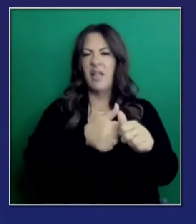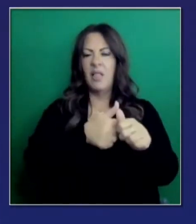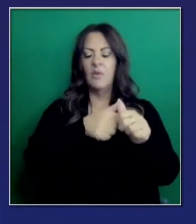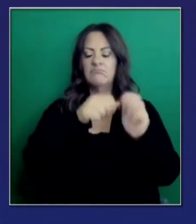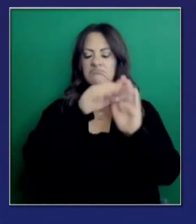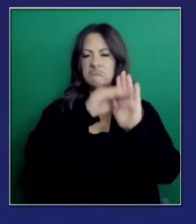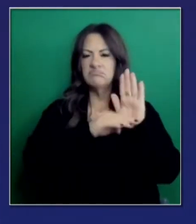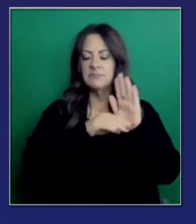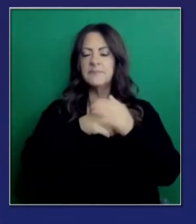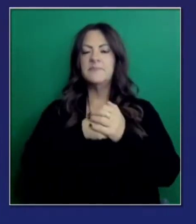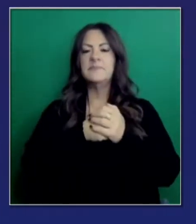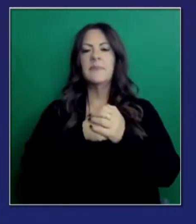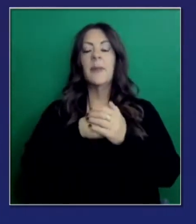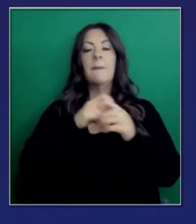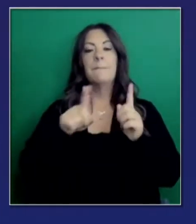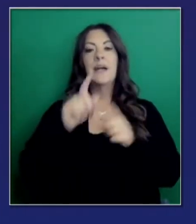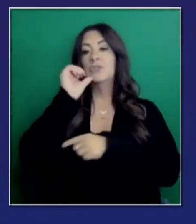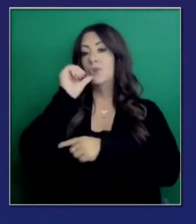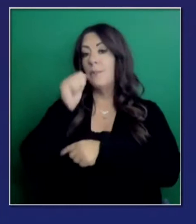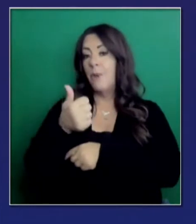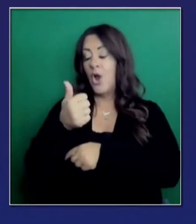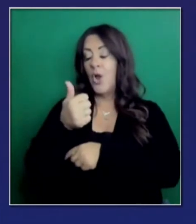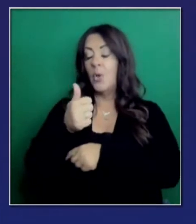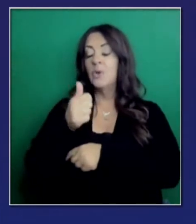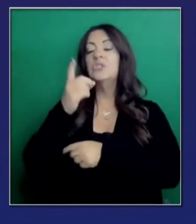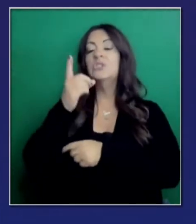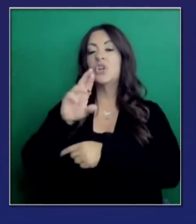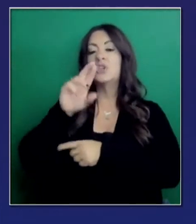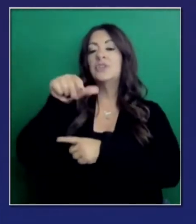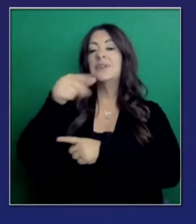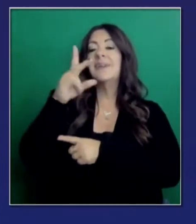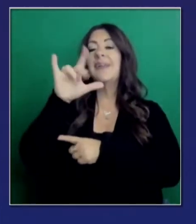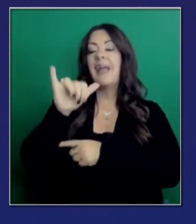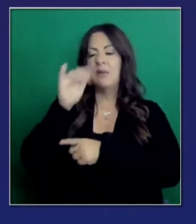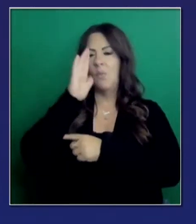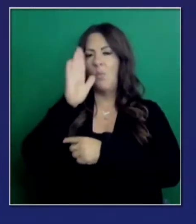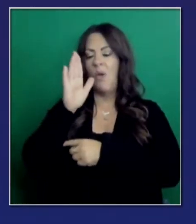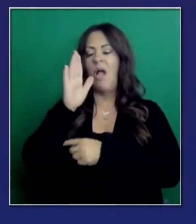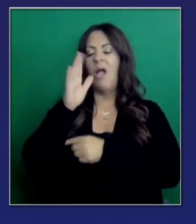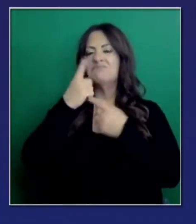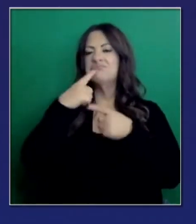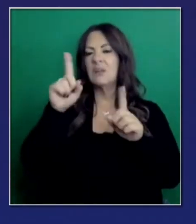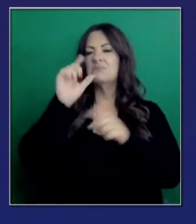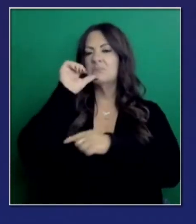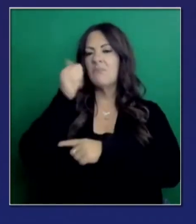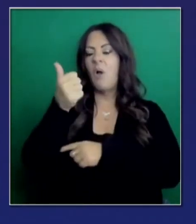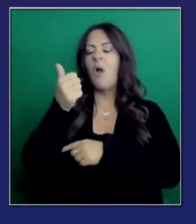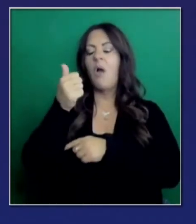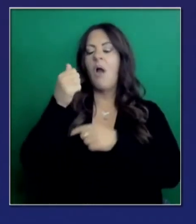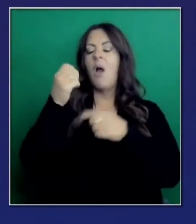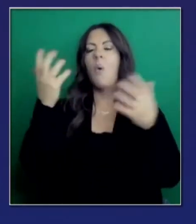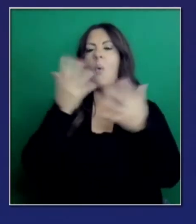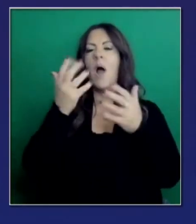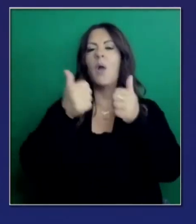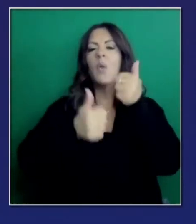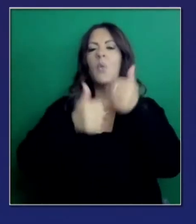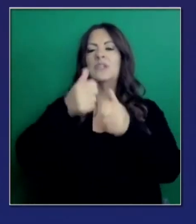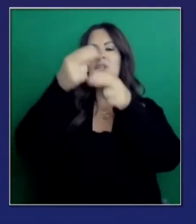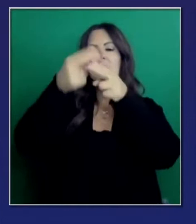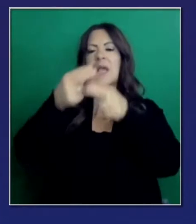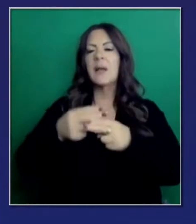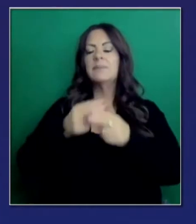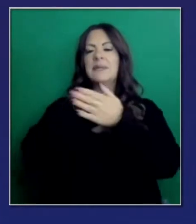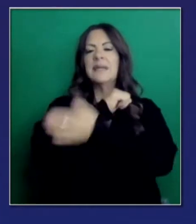this status will be updated when Dr. Galley gives his Tuesday presentation. But you can see the current status and all